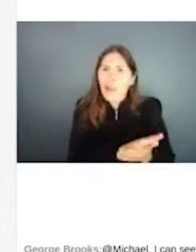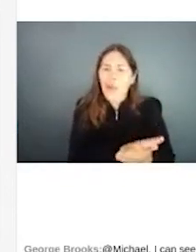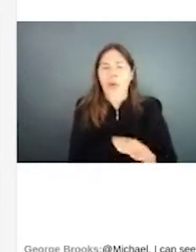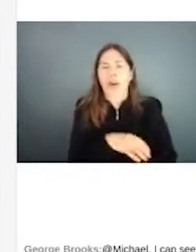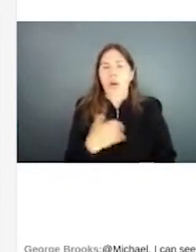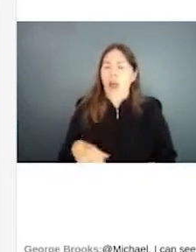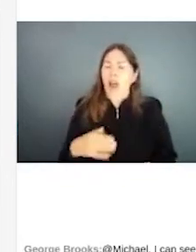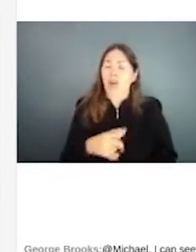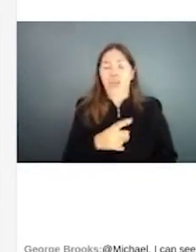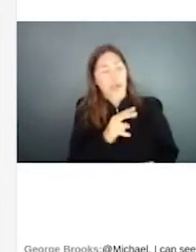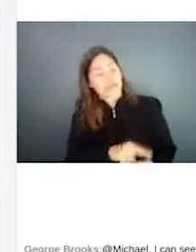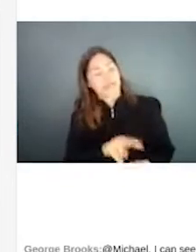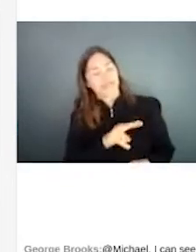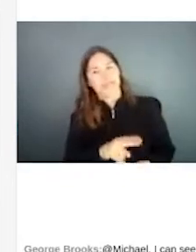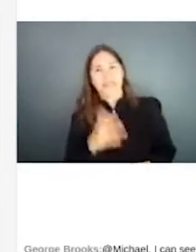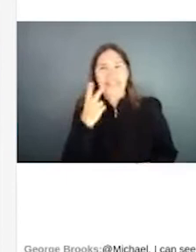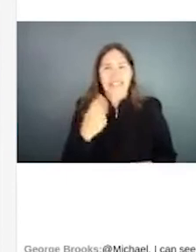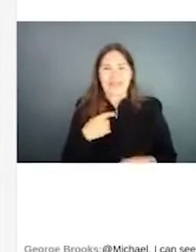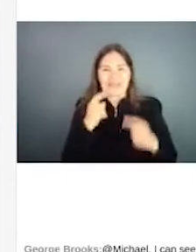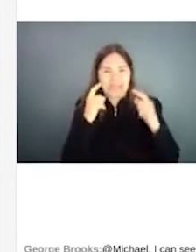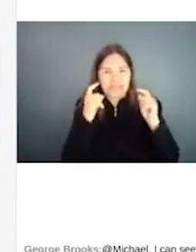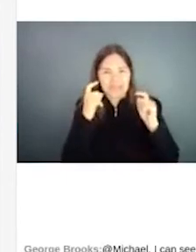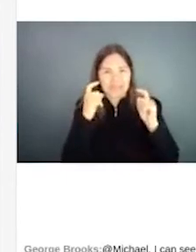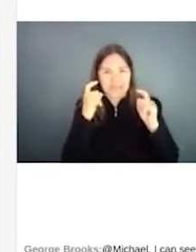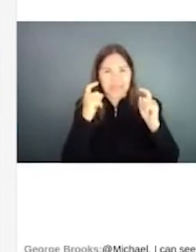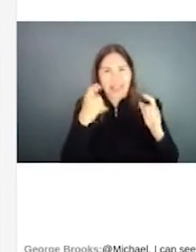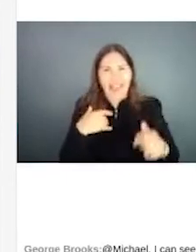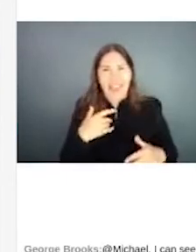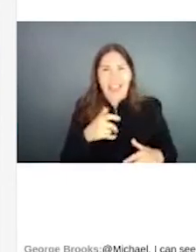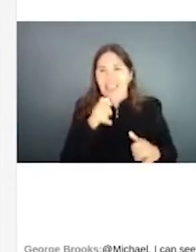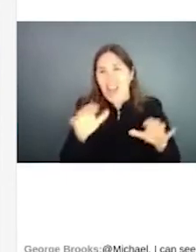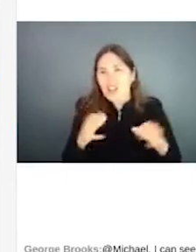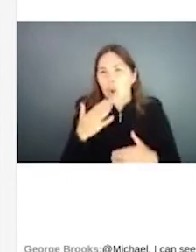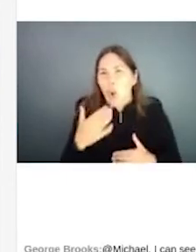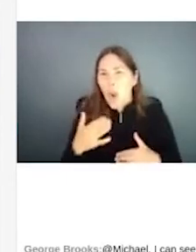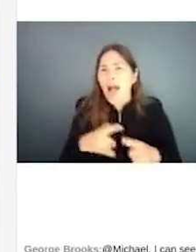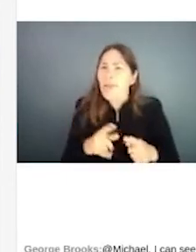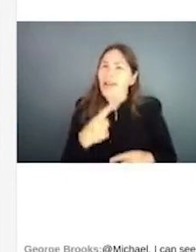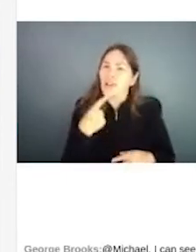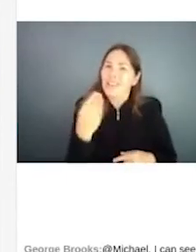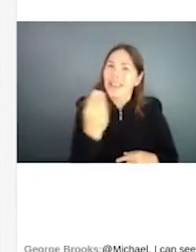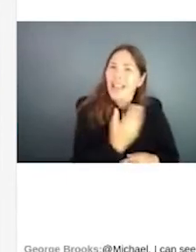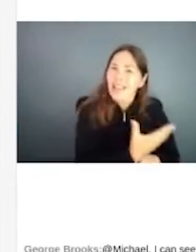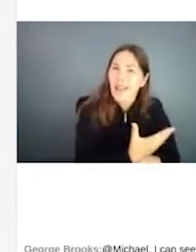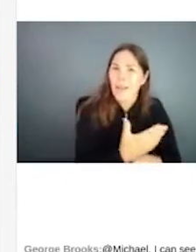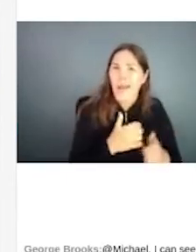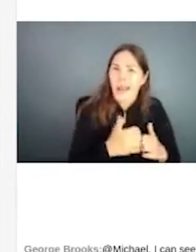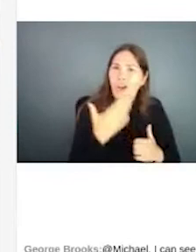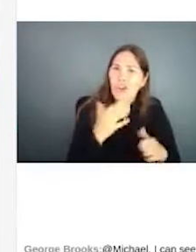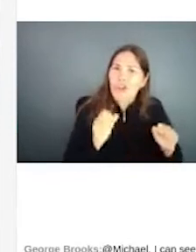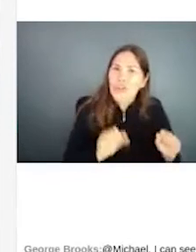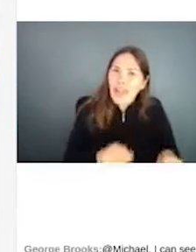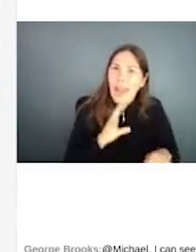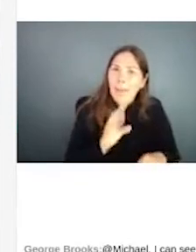them sort of get a little wrinkled brow because they're not doing well, but yet you're telling them how good they can be. And